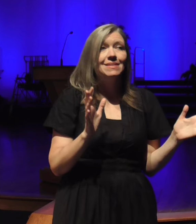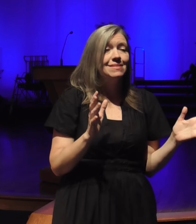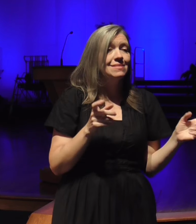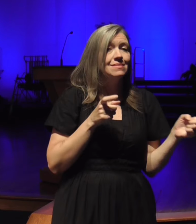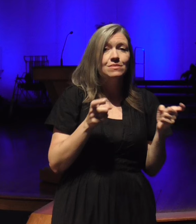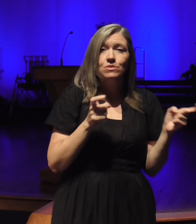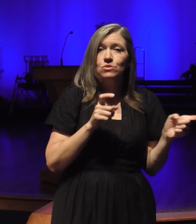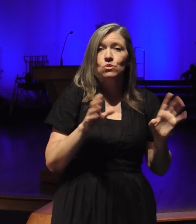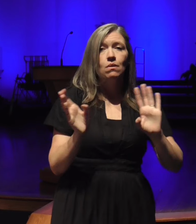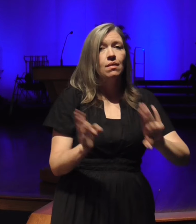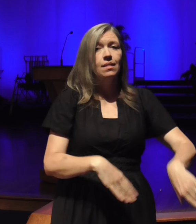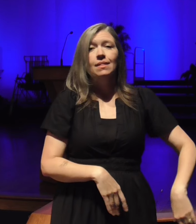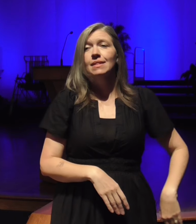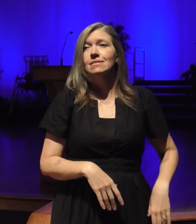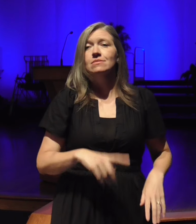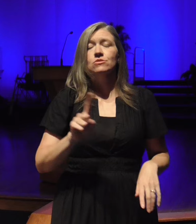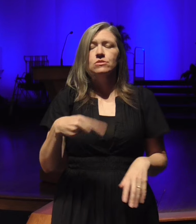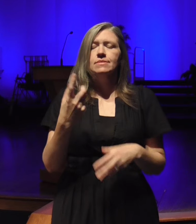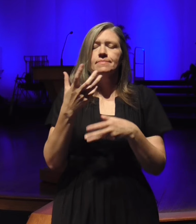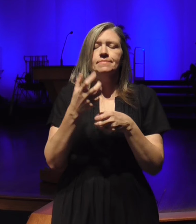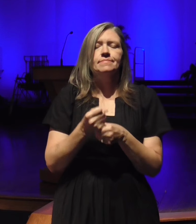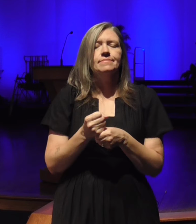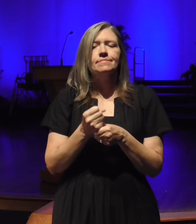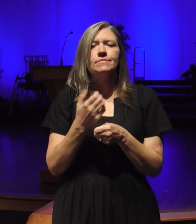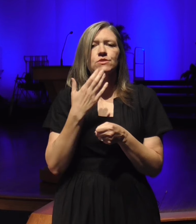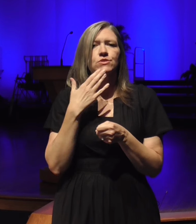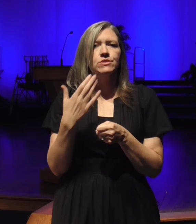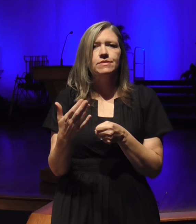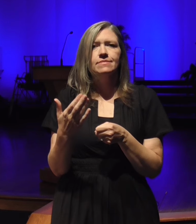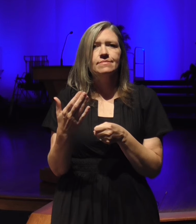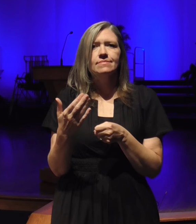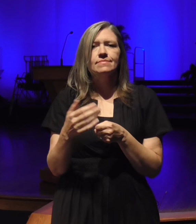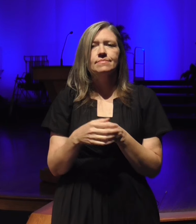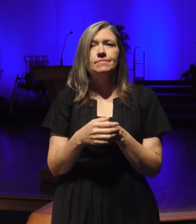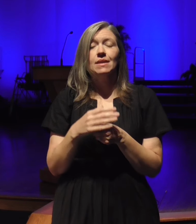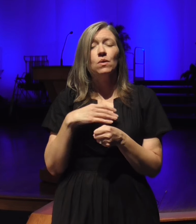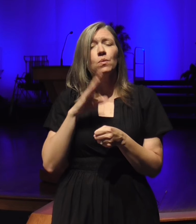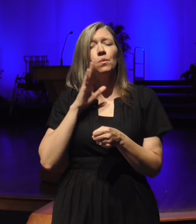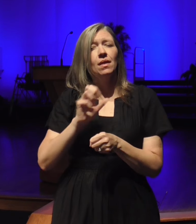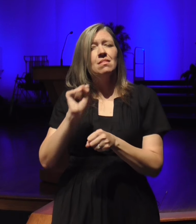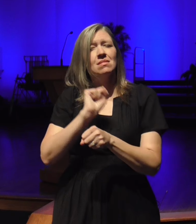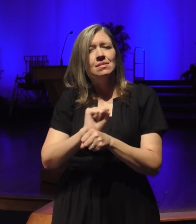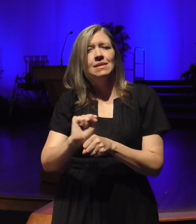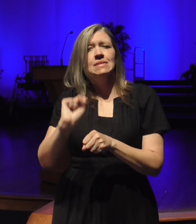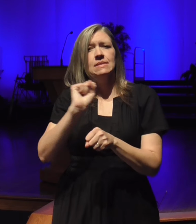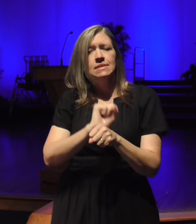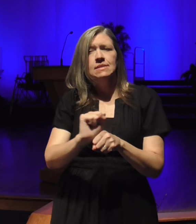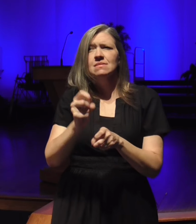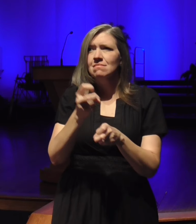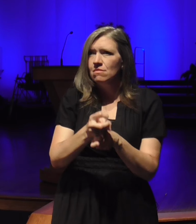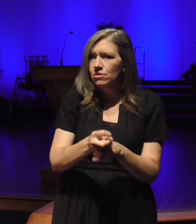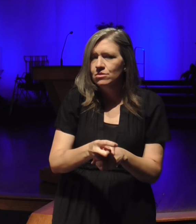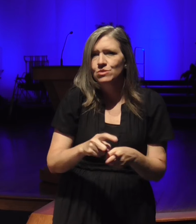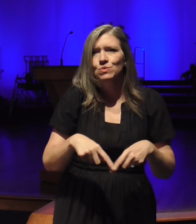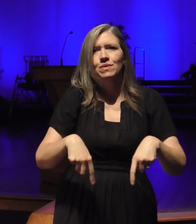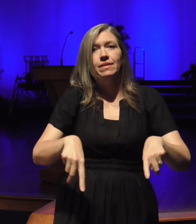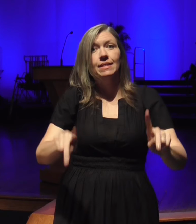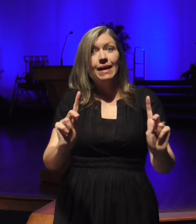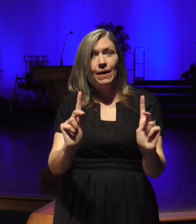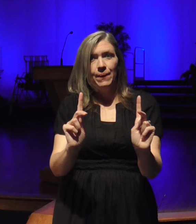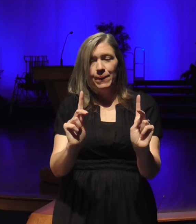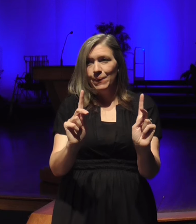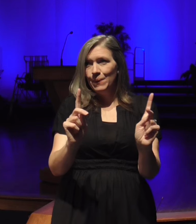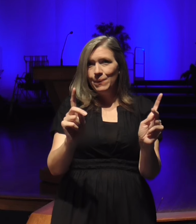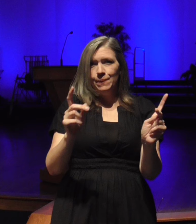all that is around me. I will release and let go of control and trust in this